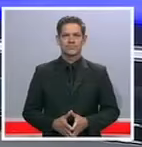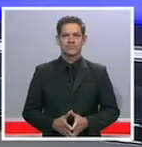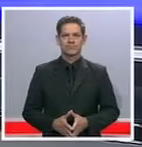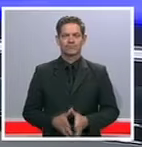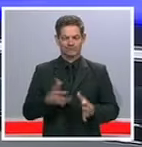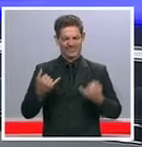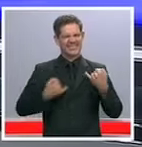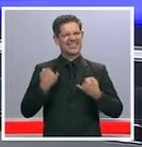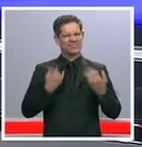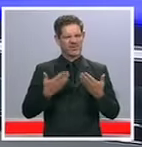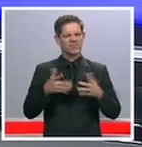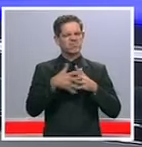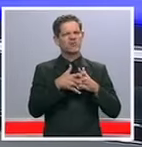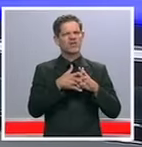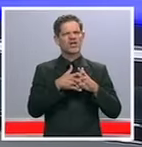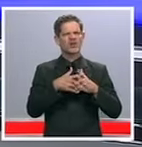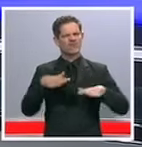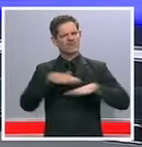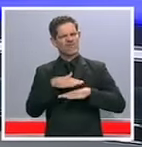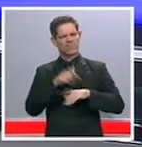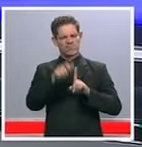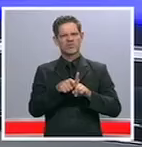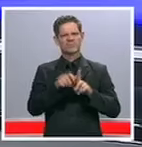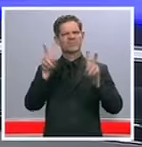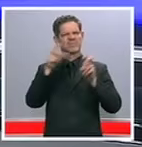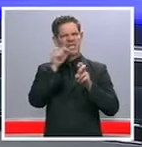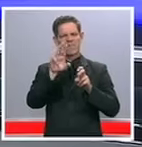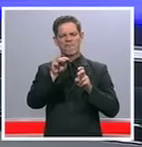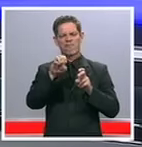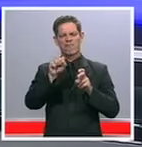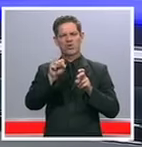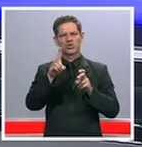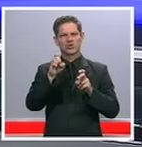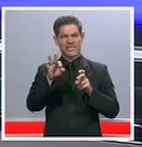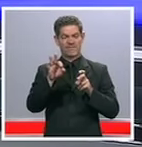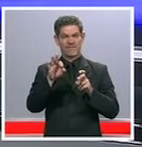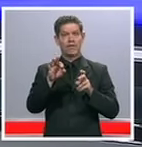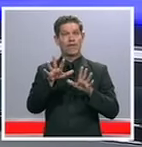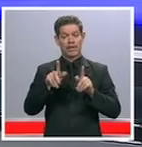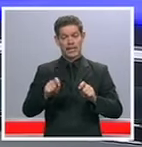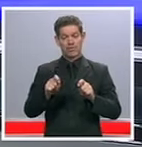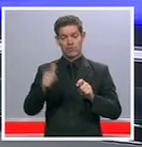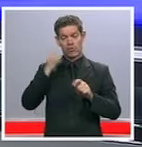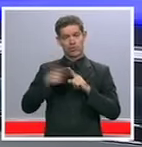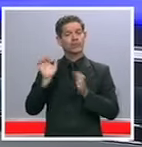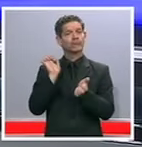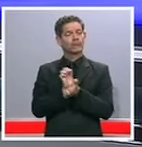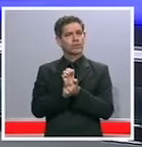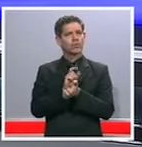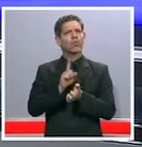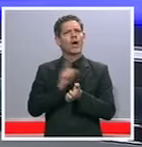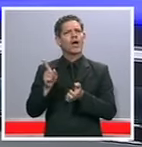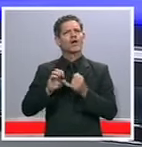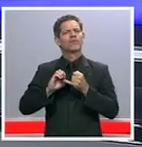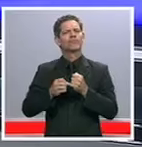Entertainment news now, and US rapper Mos Def will face the full might of the law. He was arrested in Cape Town last week. That's after he tried